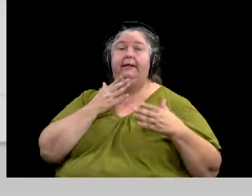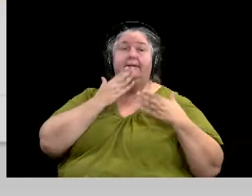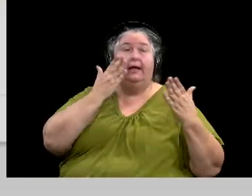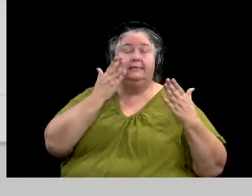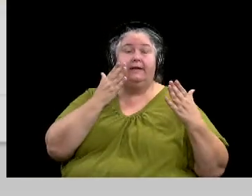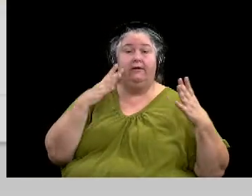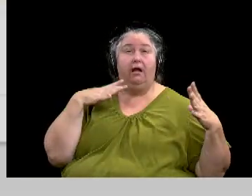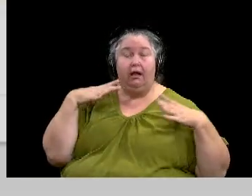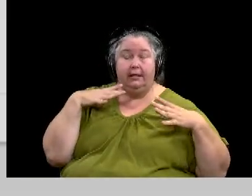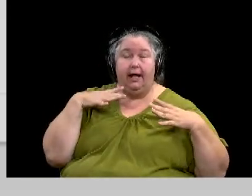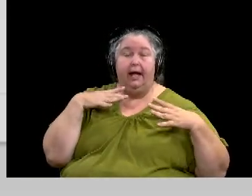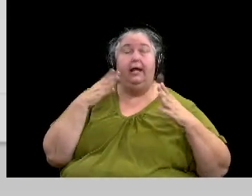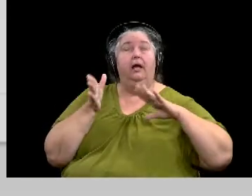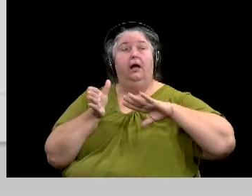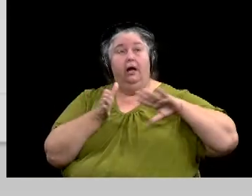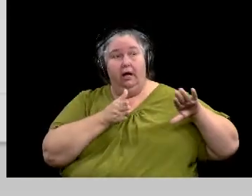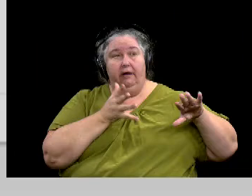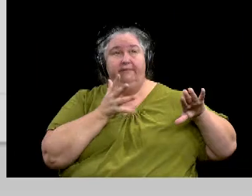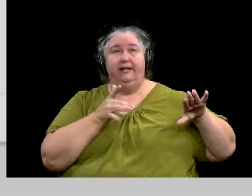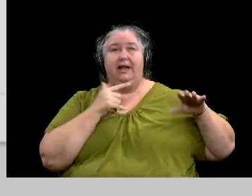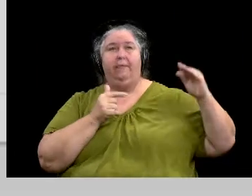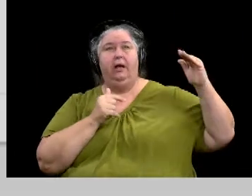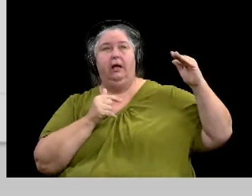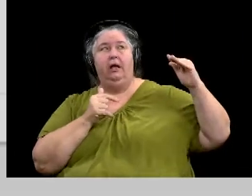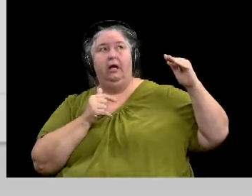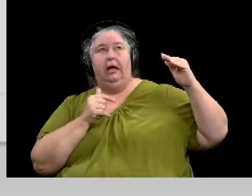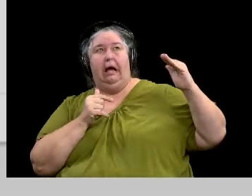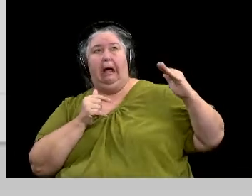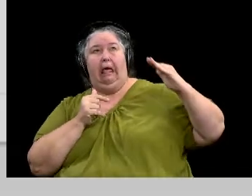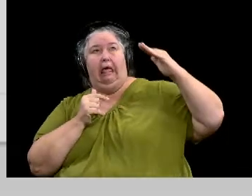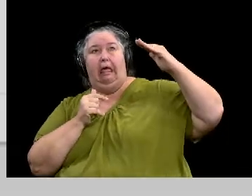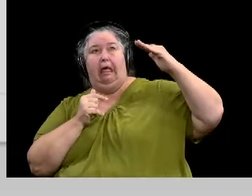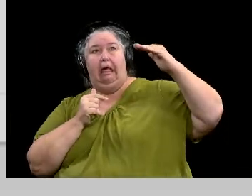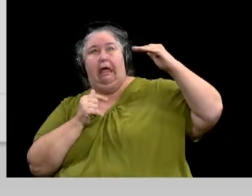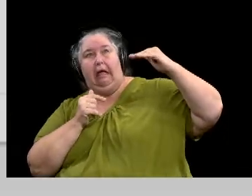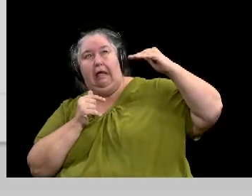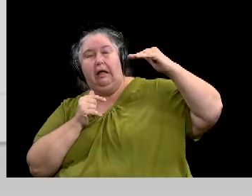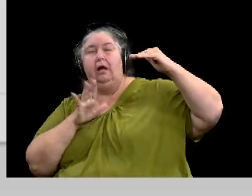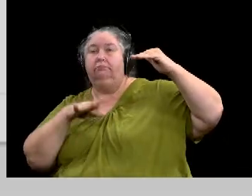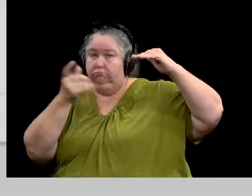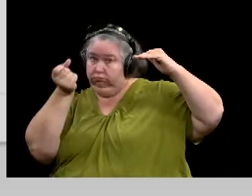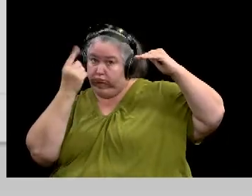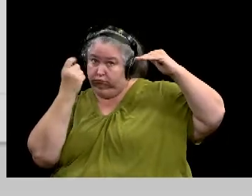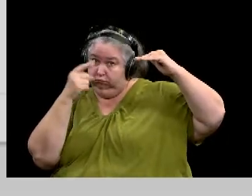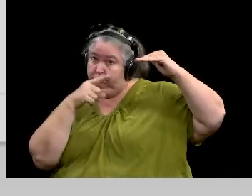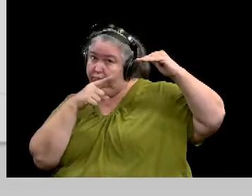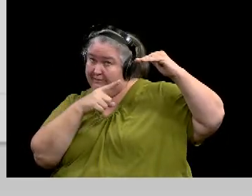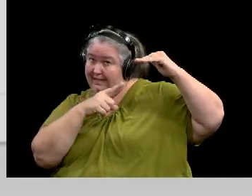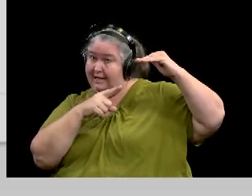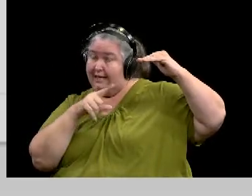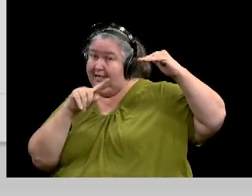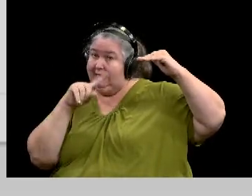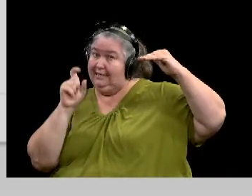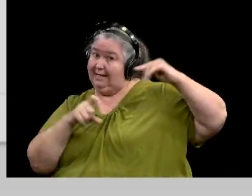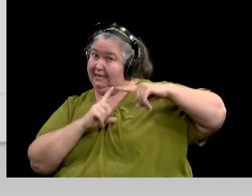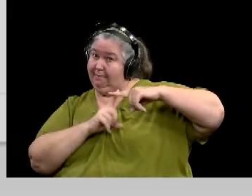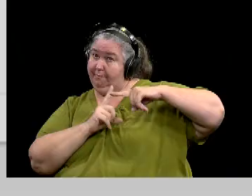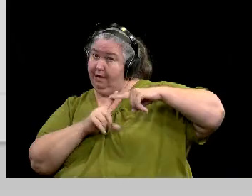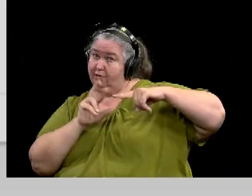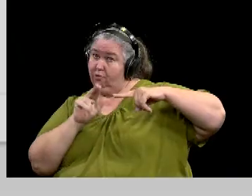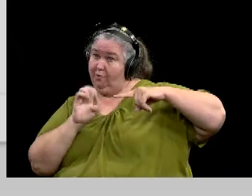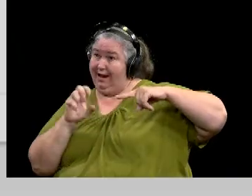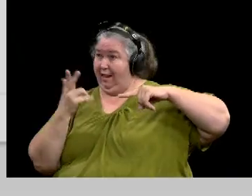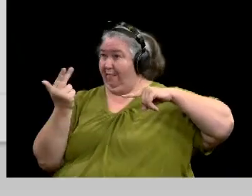that peak, it's important to note that while the Texas positivity rate is 13%, our local positivity